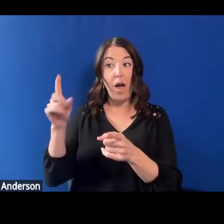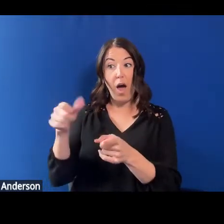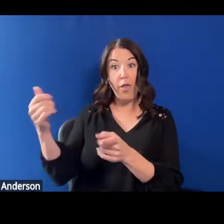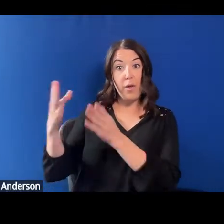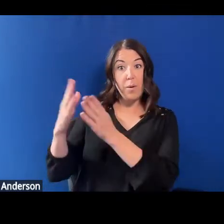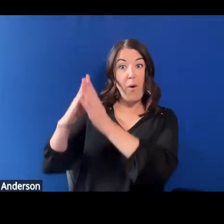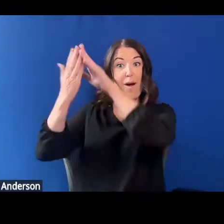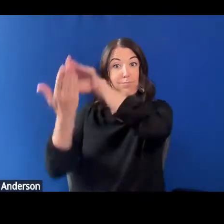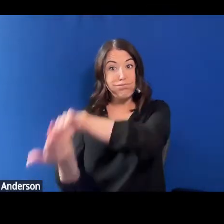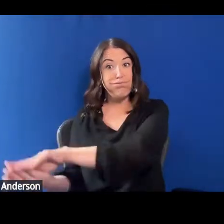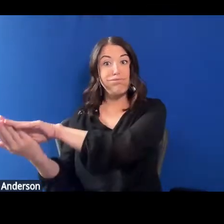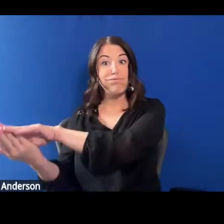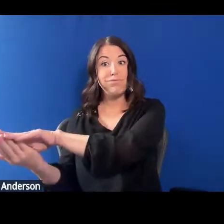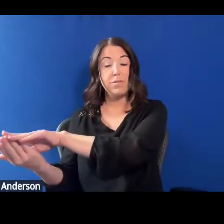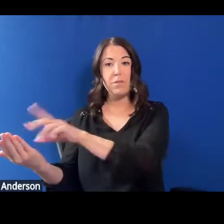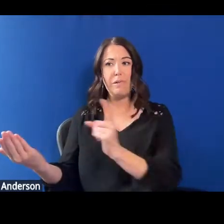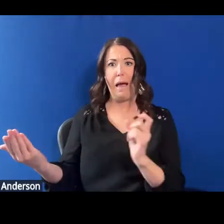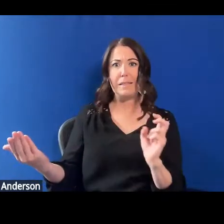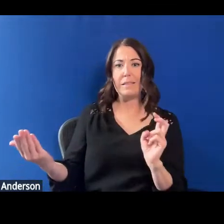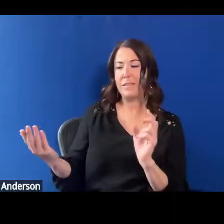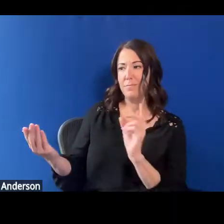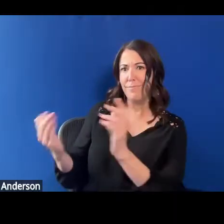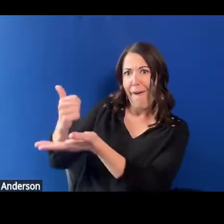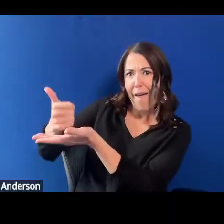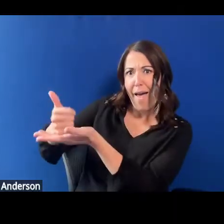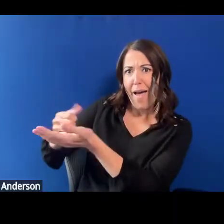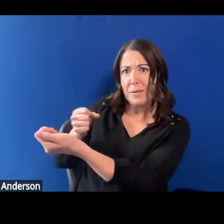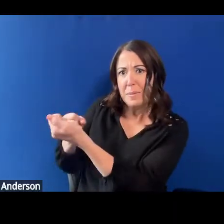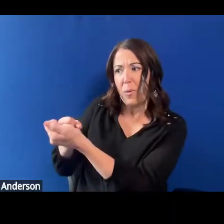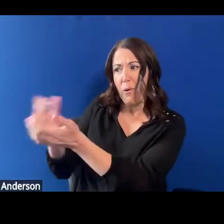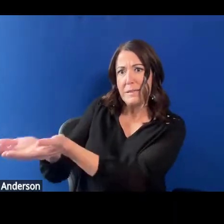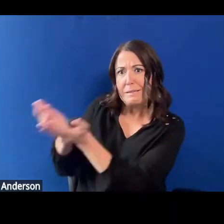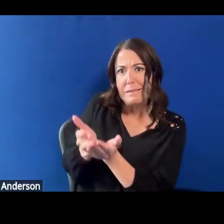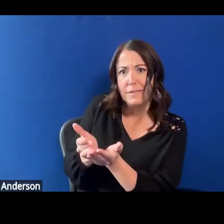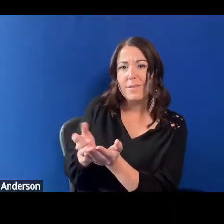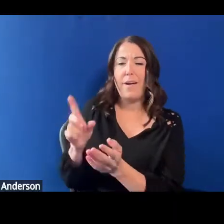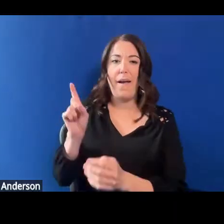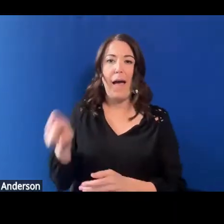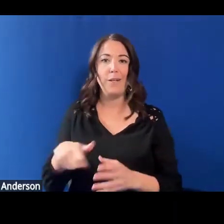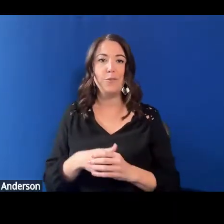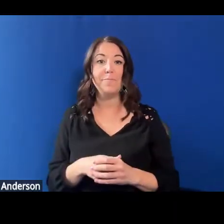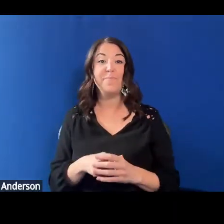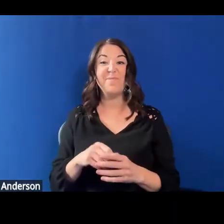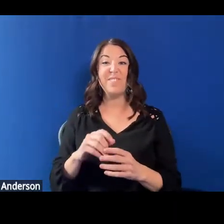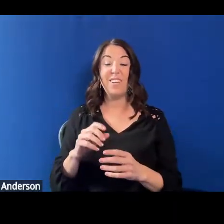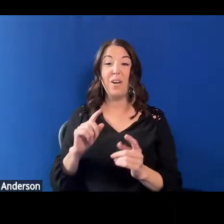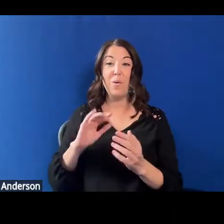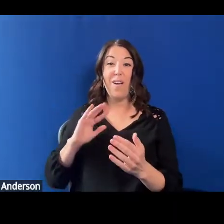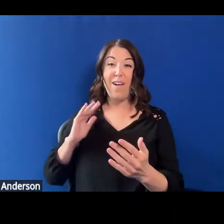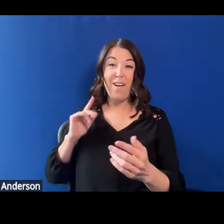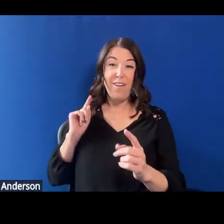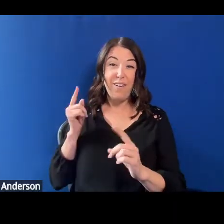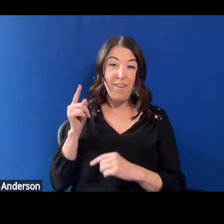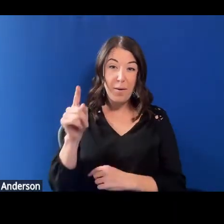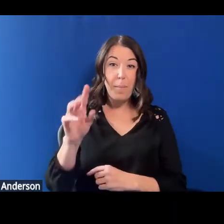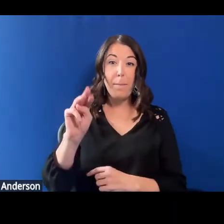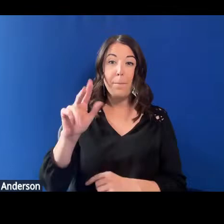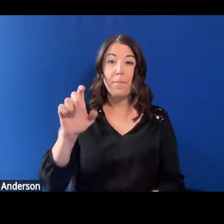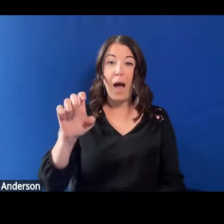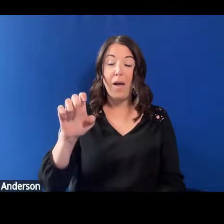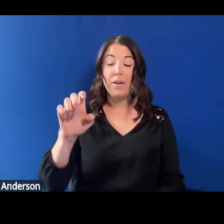to shore. By mile 65, I was feeling nauseous,